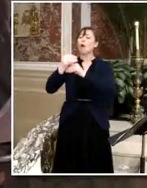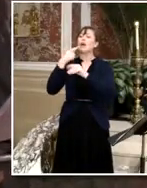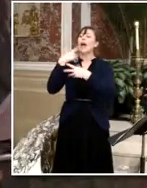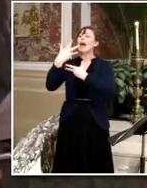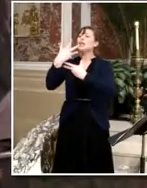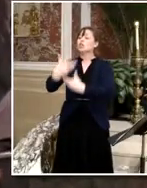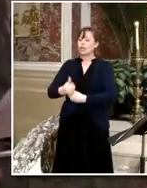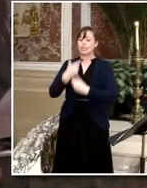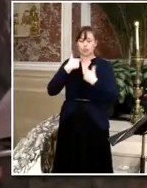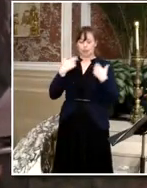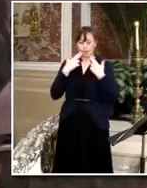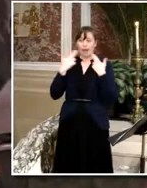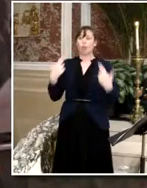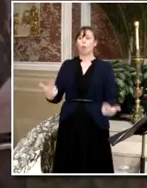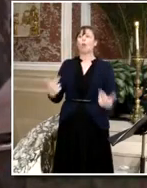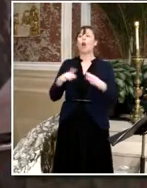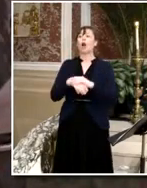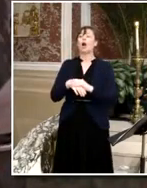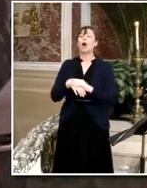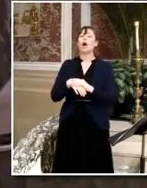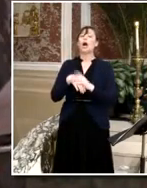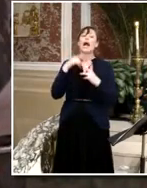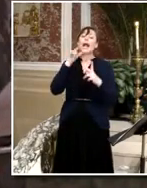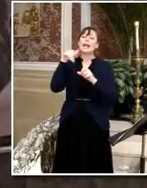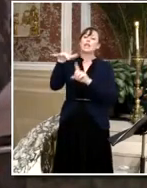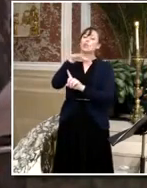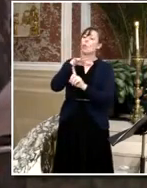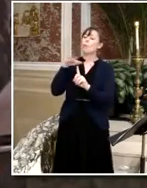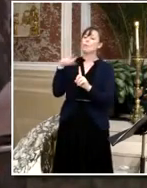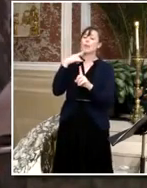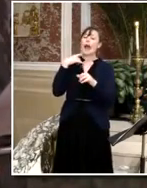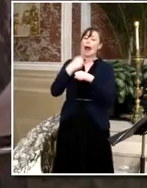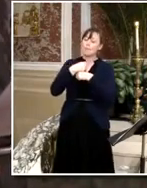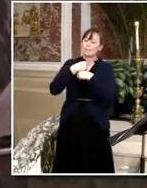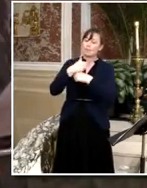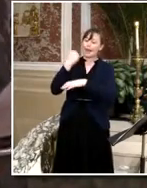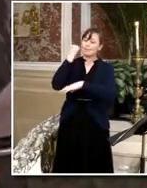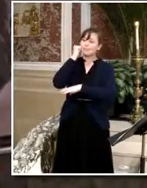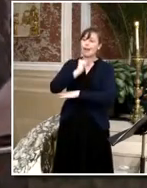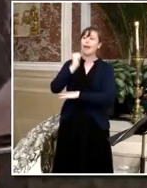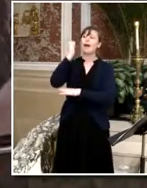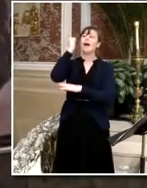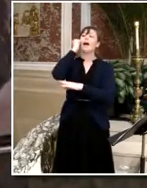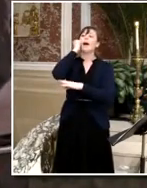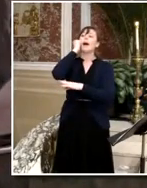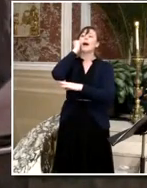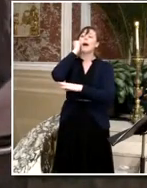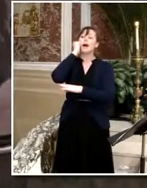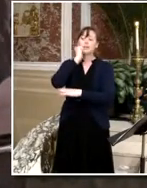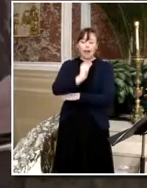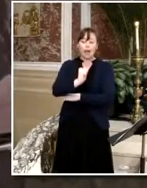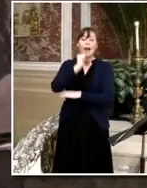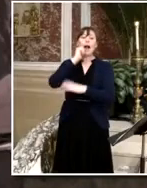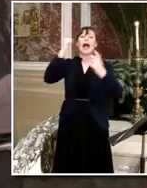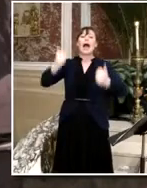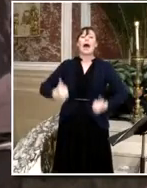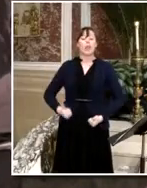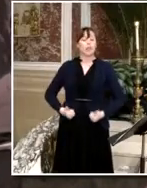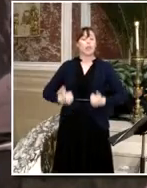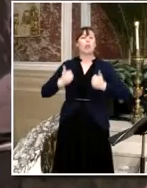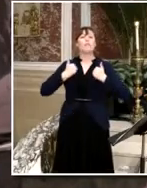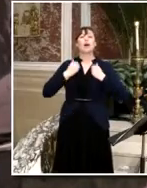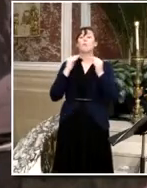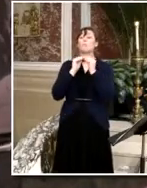my lowliness, and that in your midst I may be made day by day a living and more perfect image